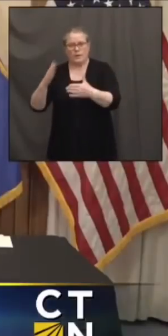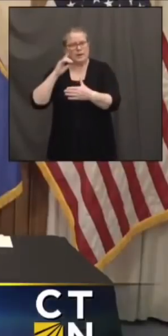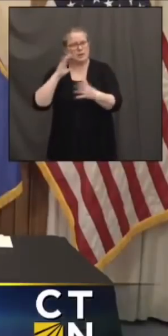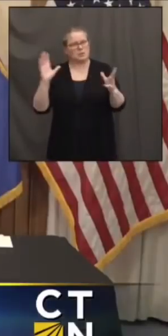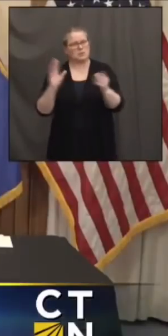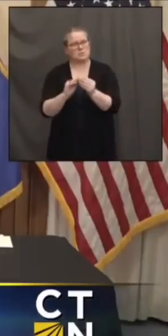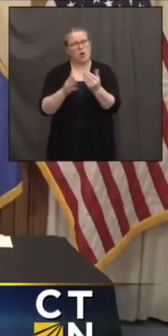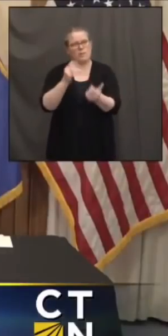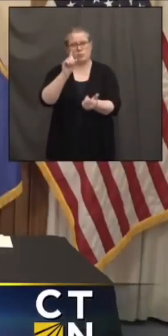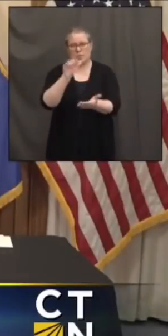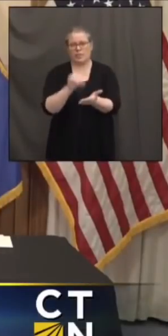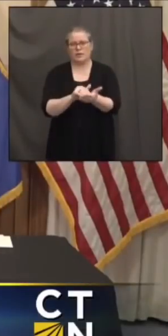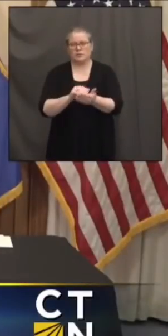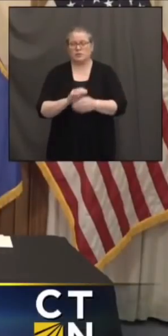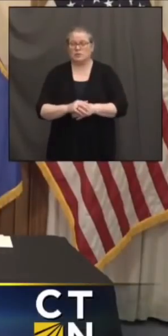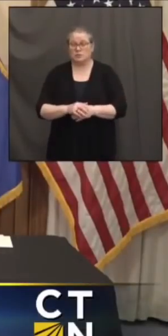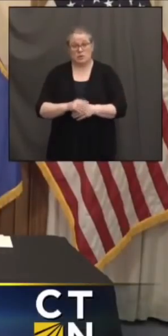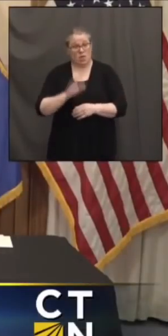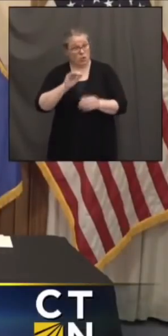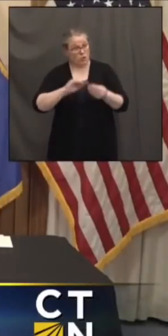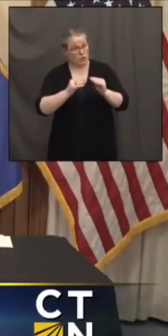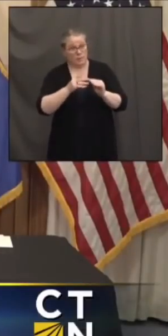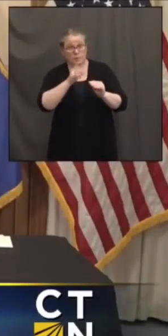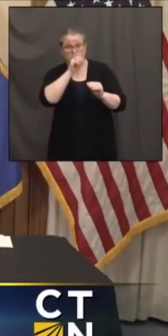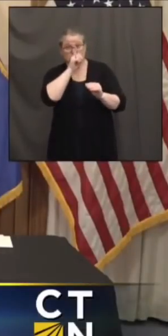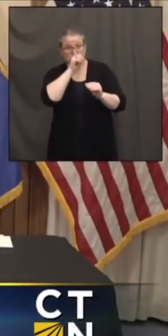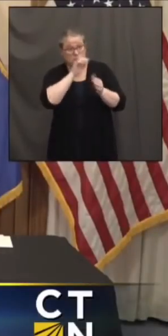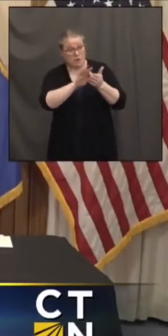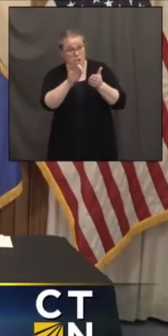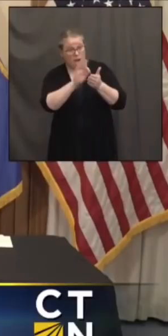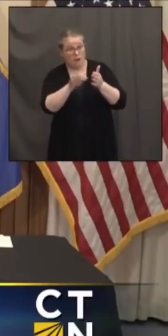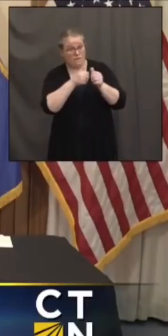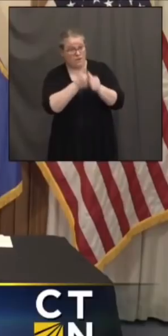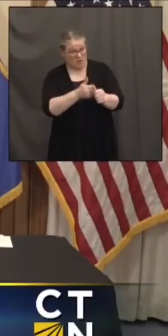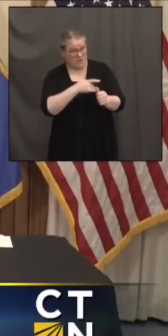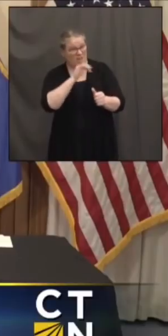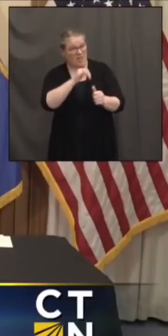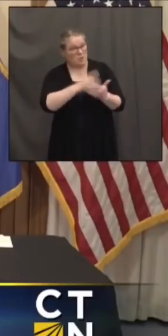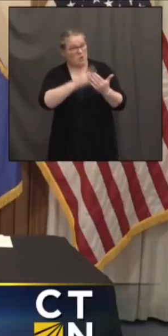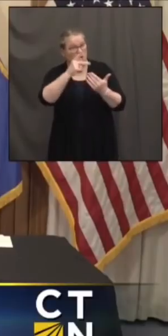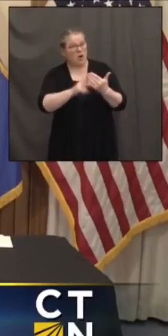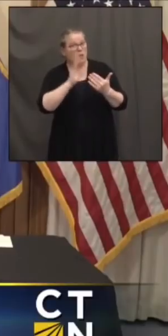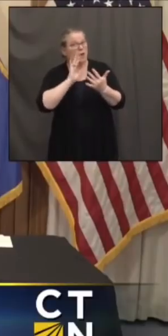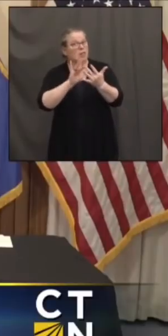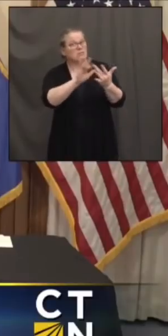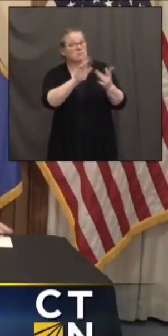Without tracking those numbers, how confident are you that the initiative is reaching people?